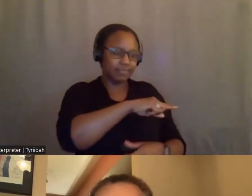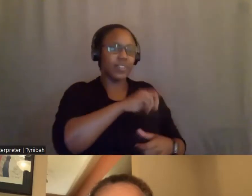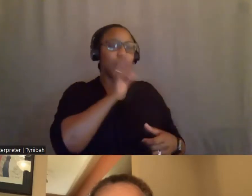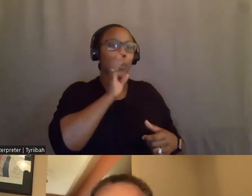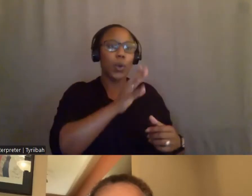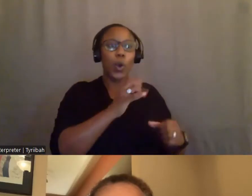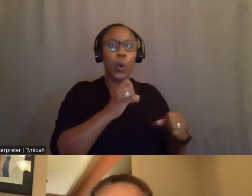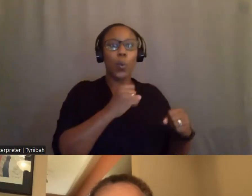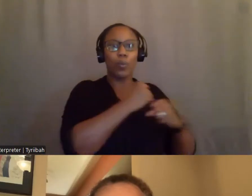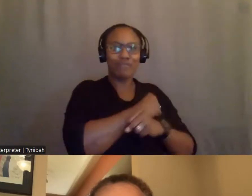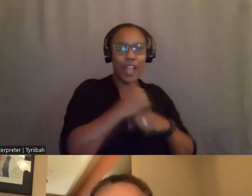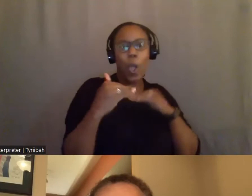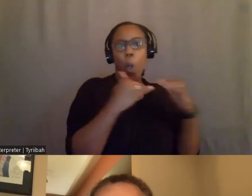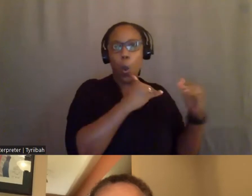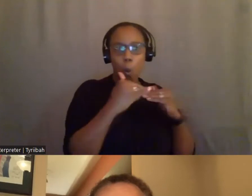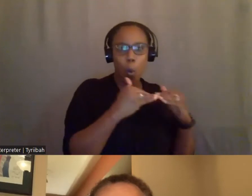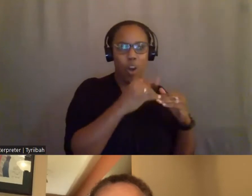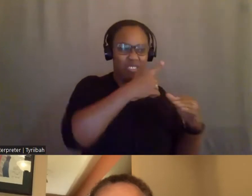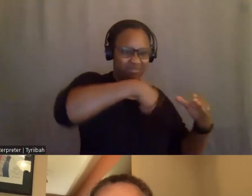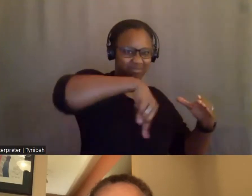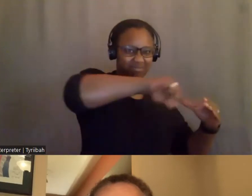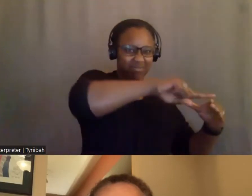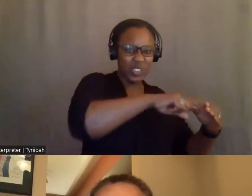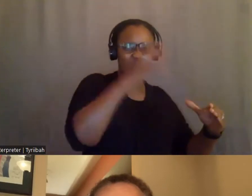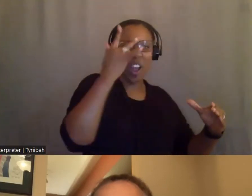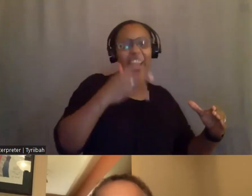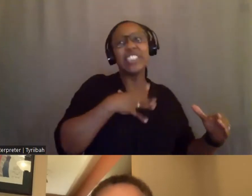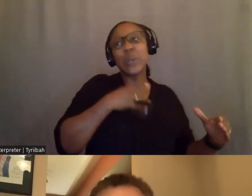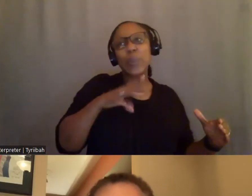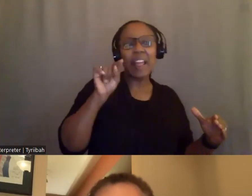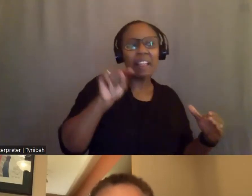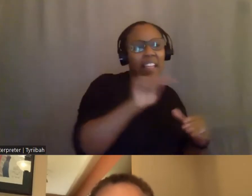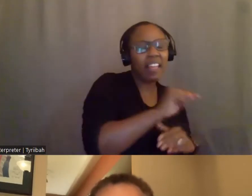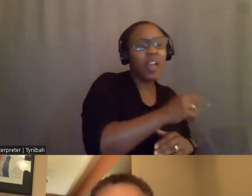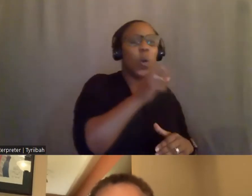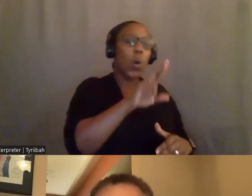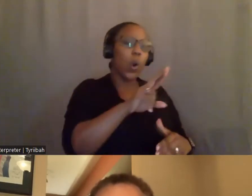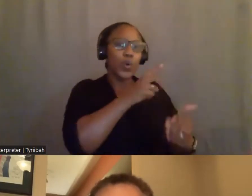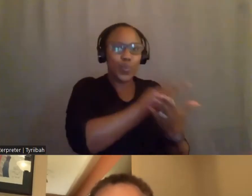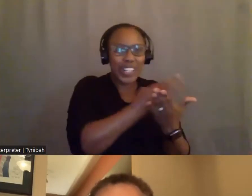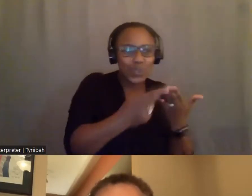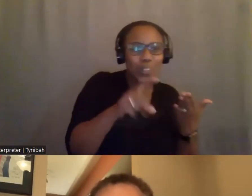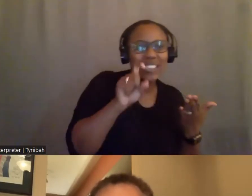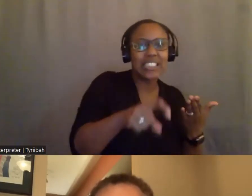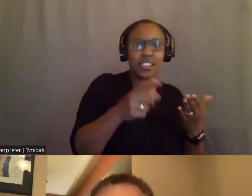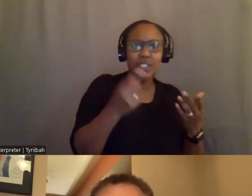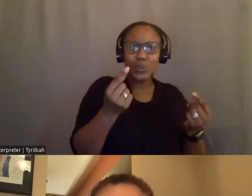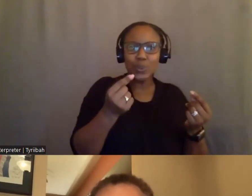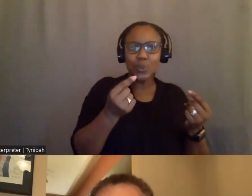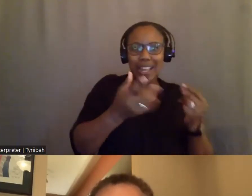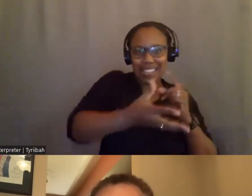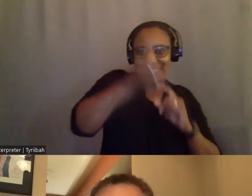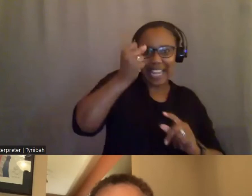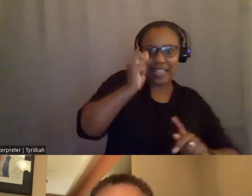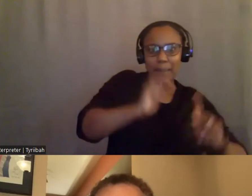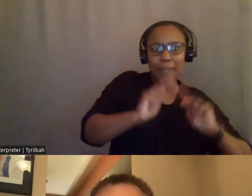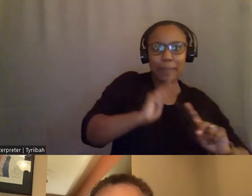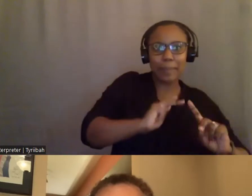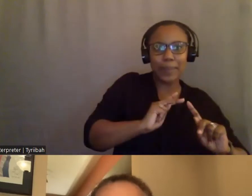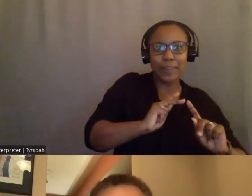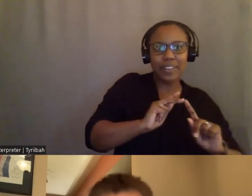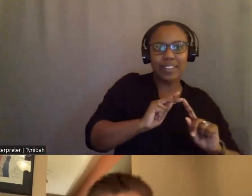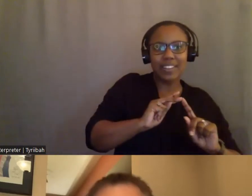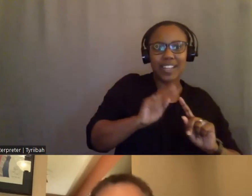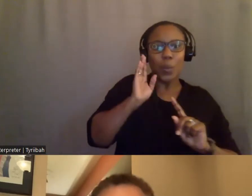over territory, or because they didn't like the other person, or resources. And they would take those people captive, and those people would not become